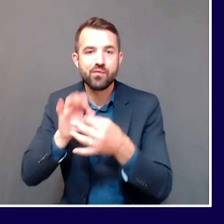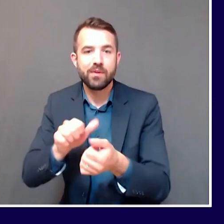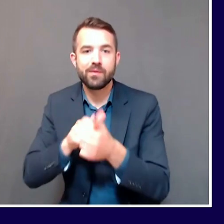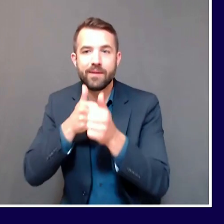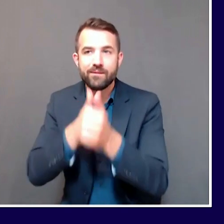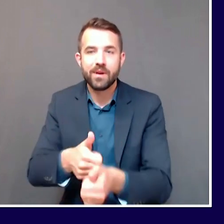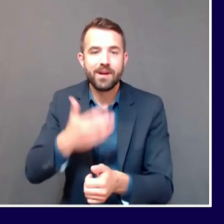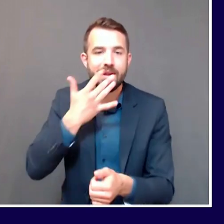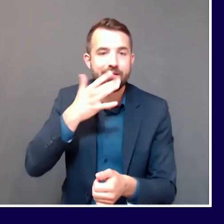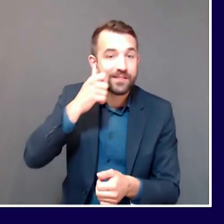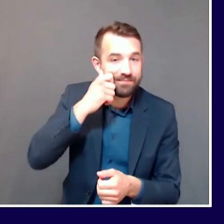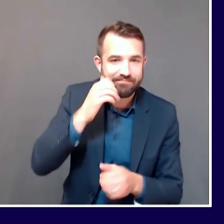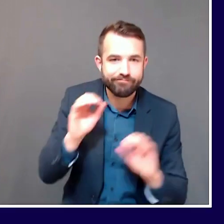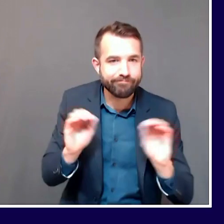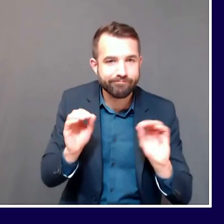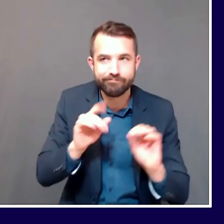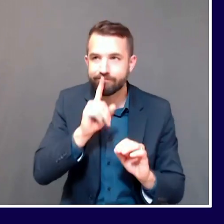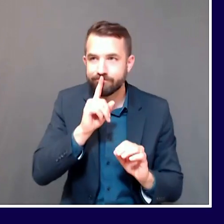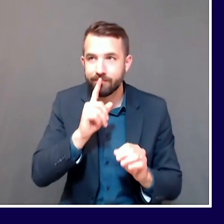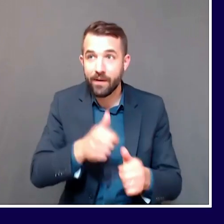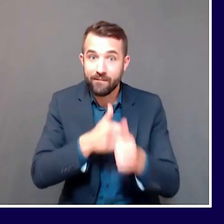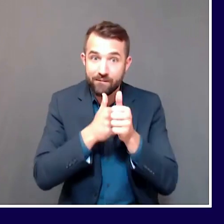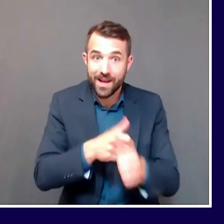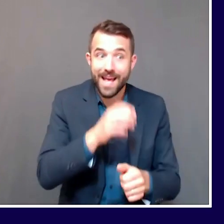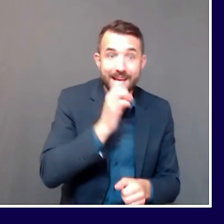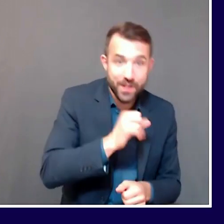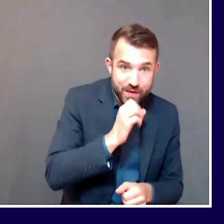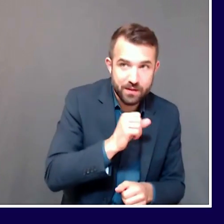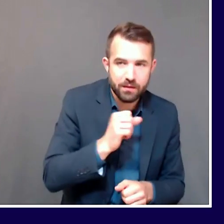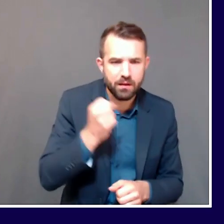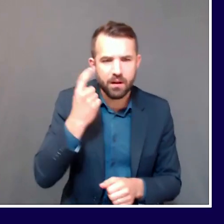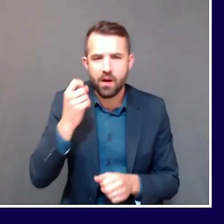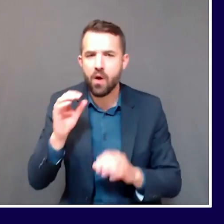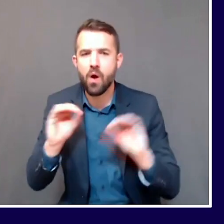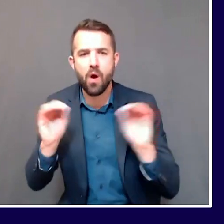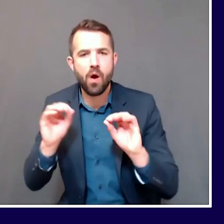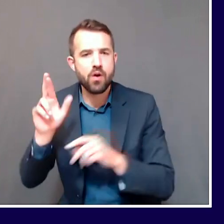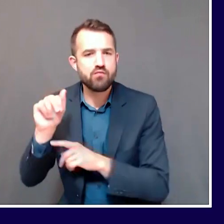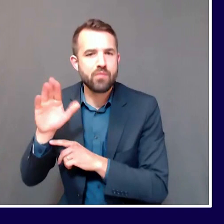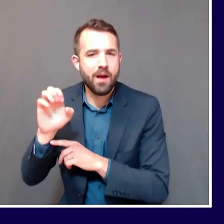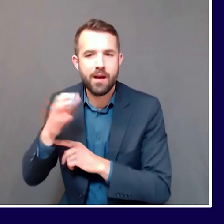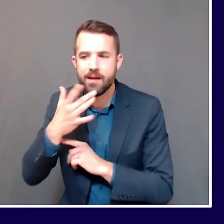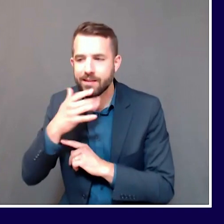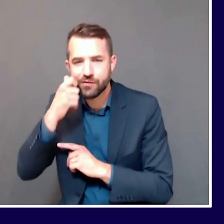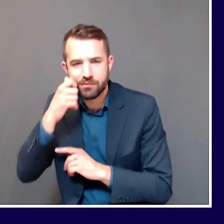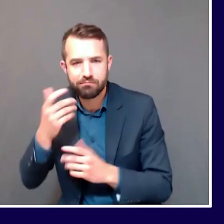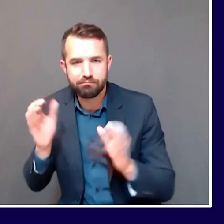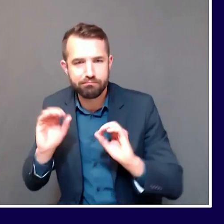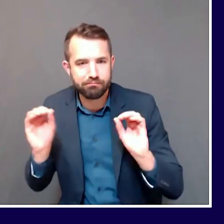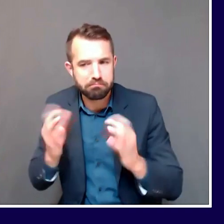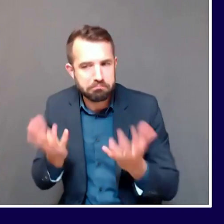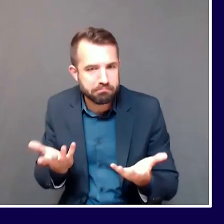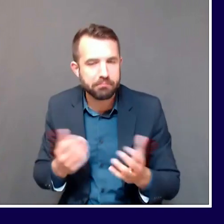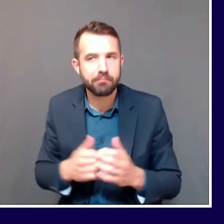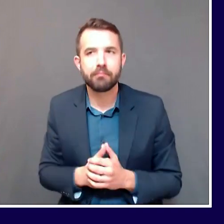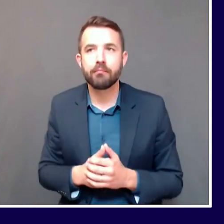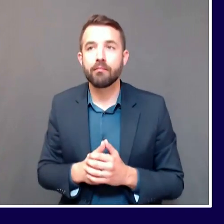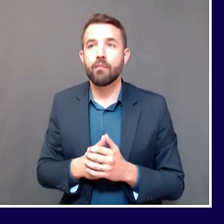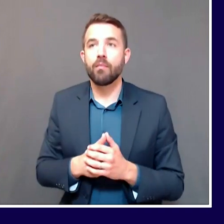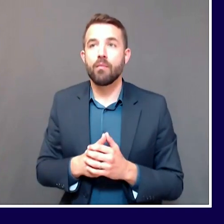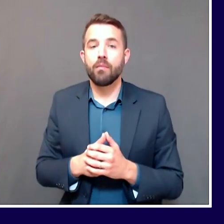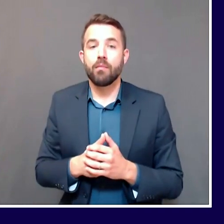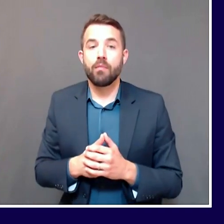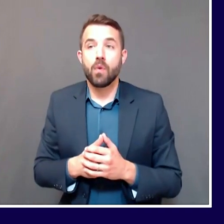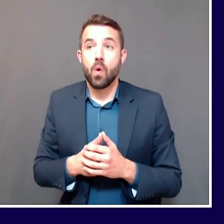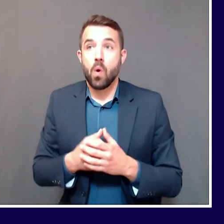is, what new proactive measures are being taken by the various departments to specifically address this